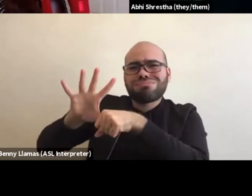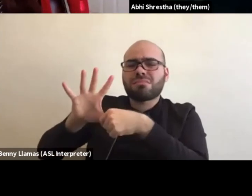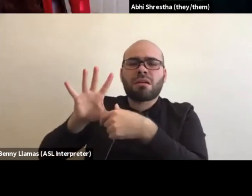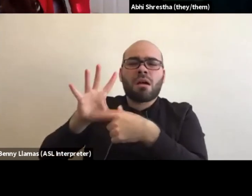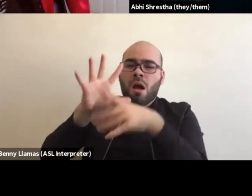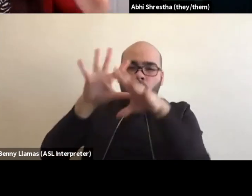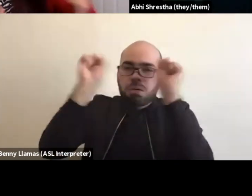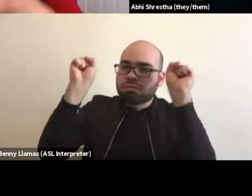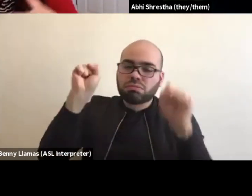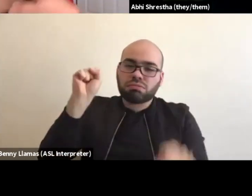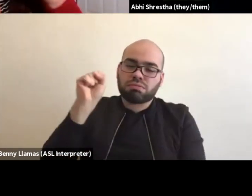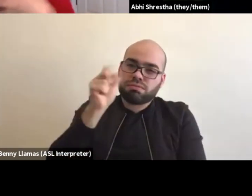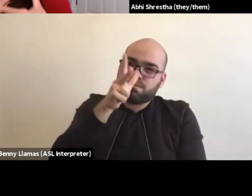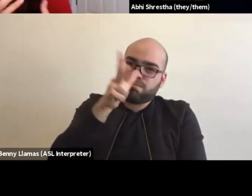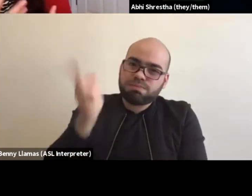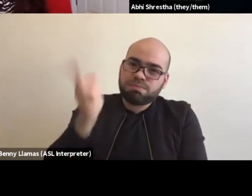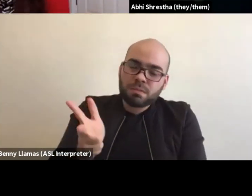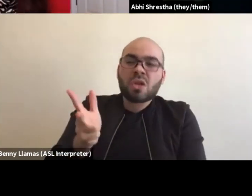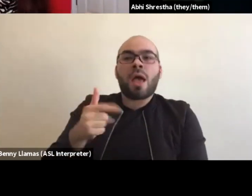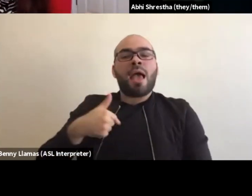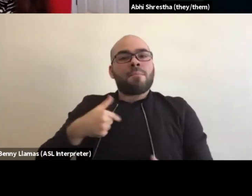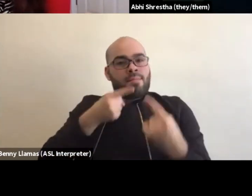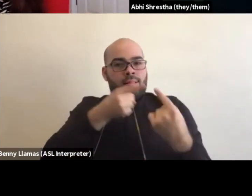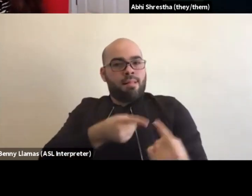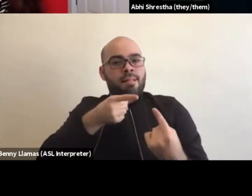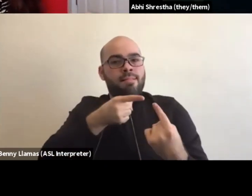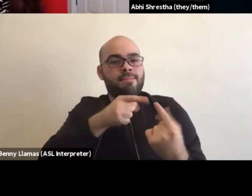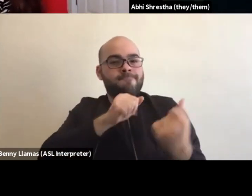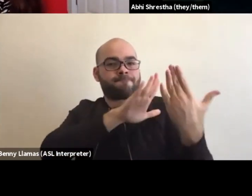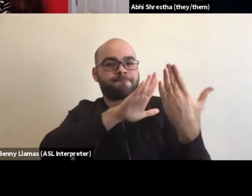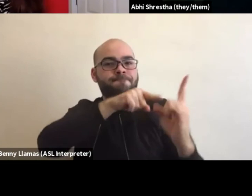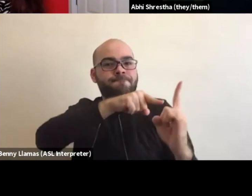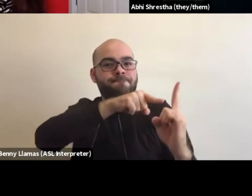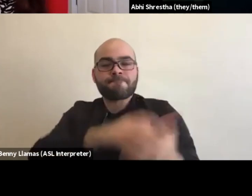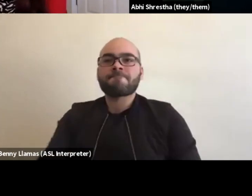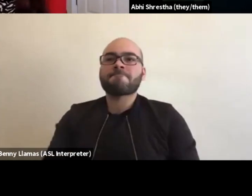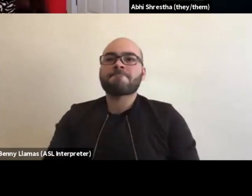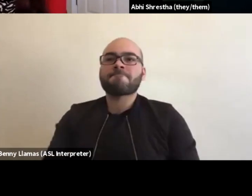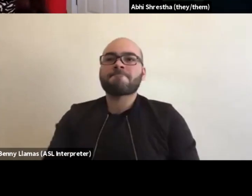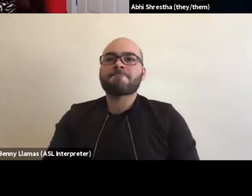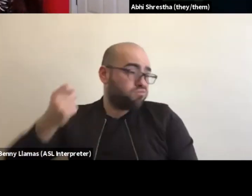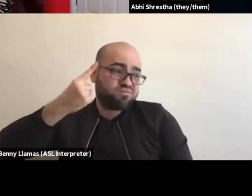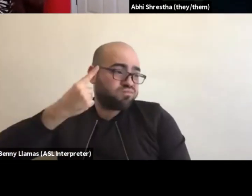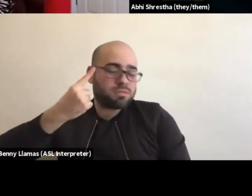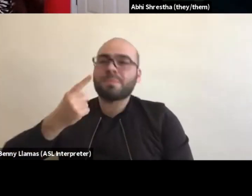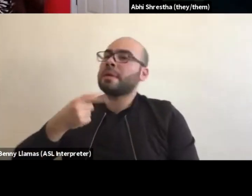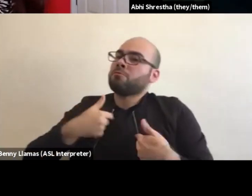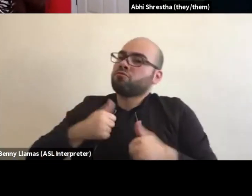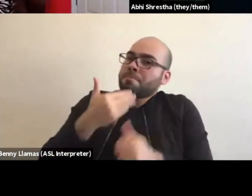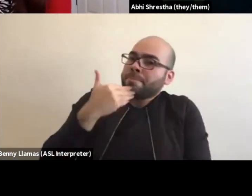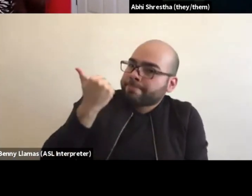so I'm grappling with that. Yes. But I'm trying to make the most of the situation,